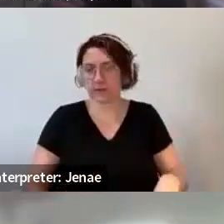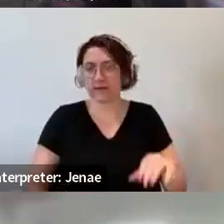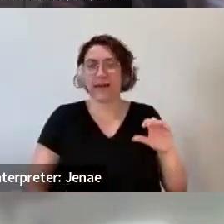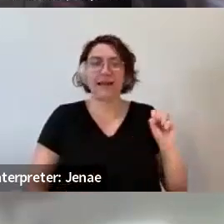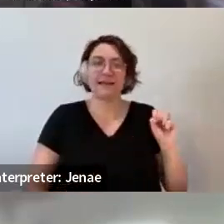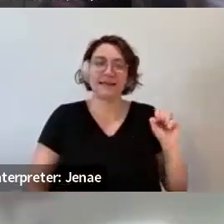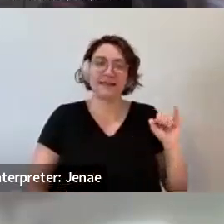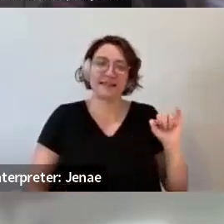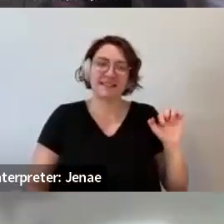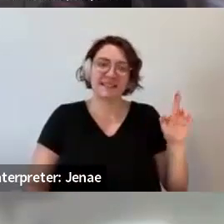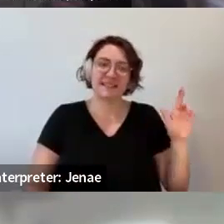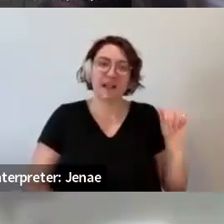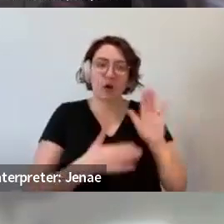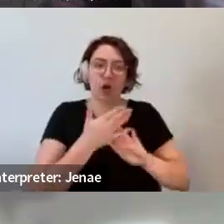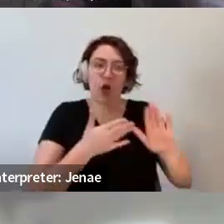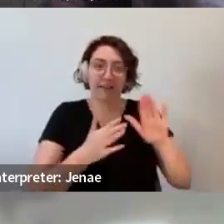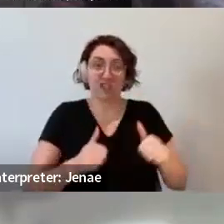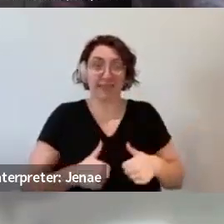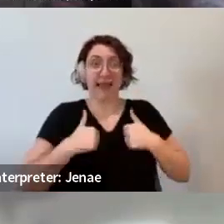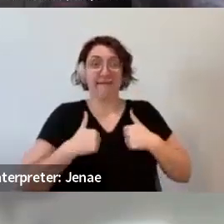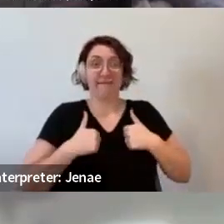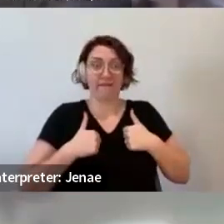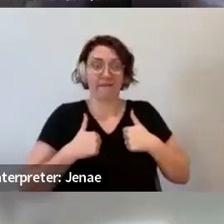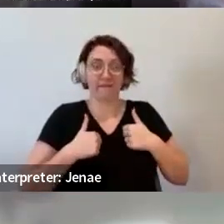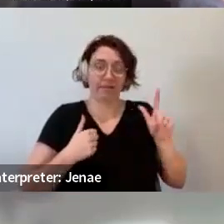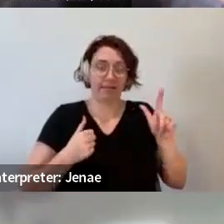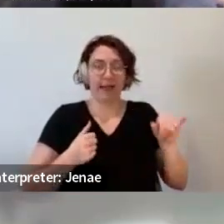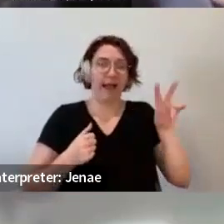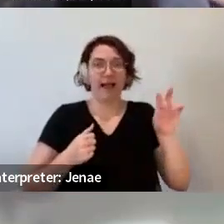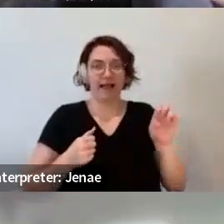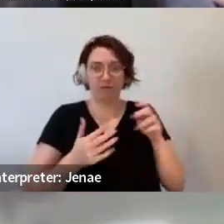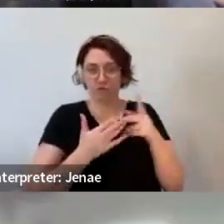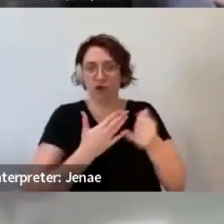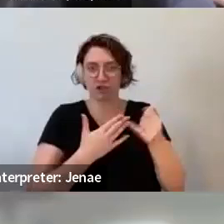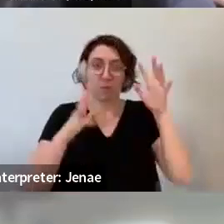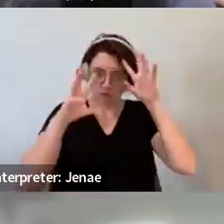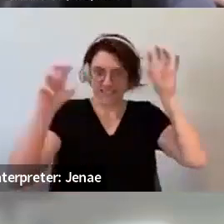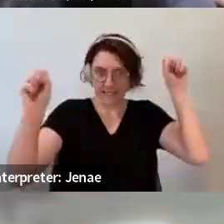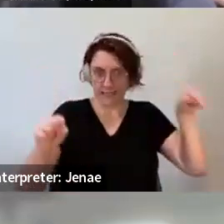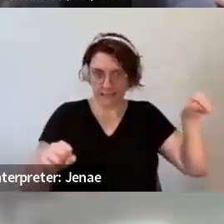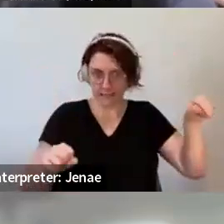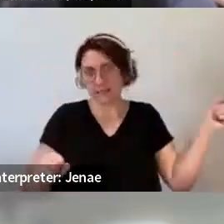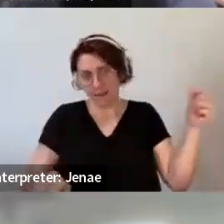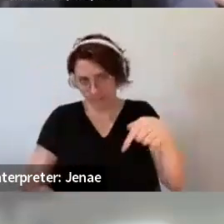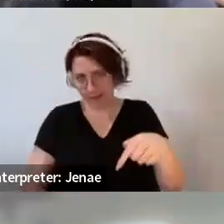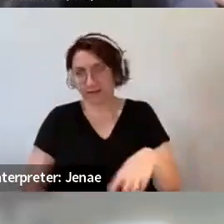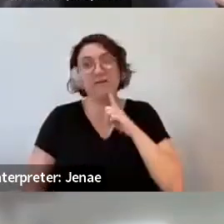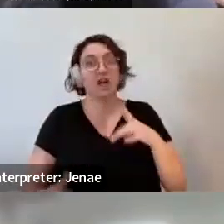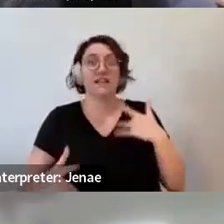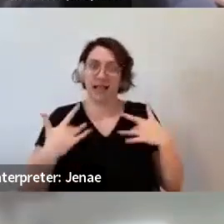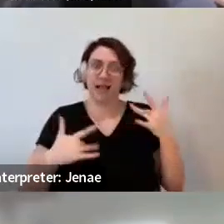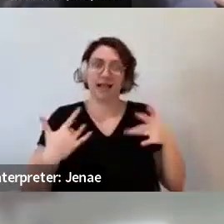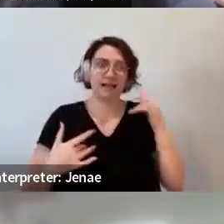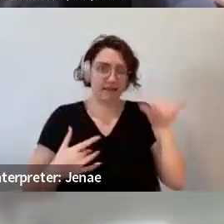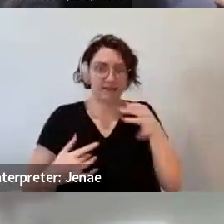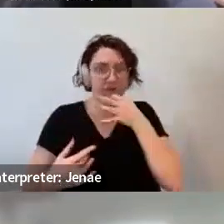College Life Project is the keynote, the president of Sierra College. So we're very excited about that coming up.